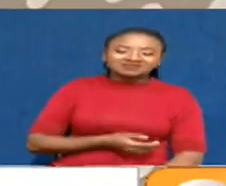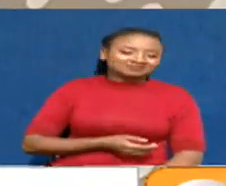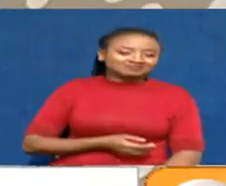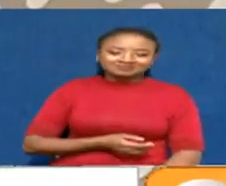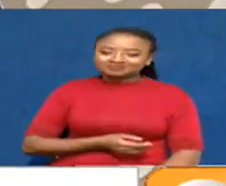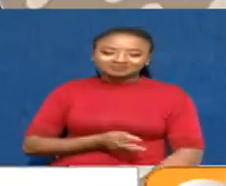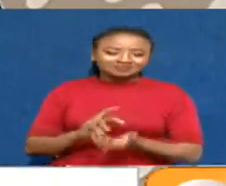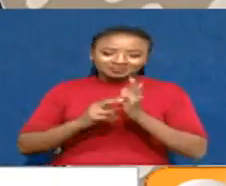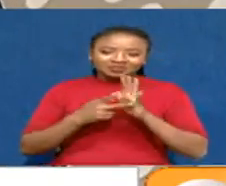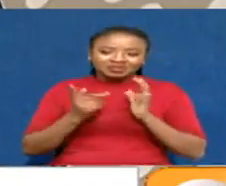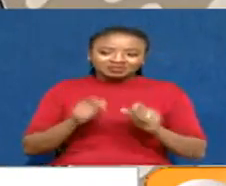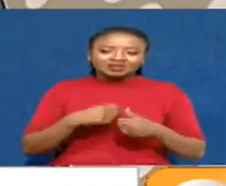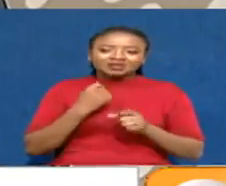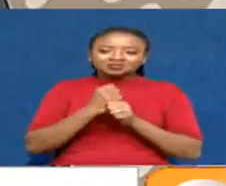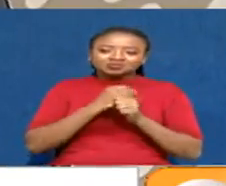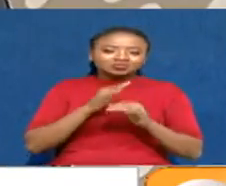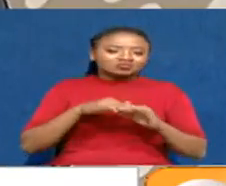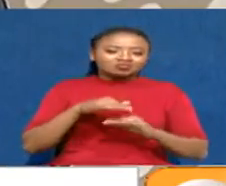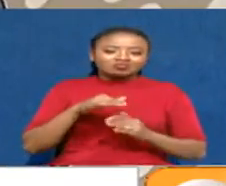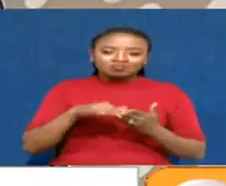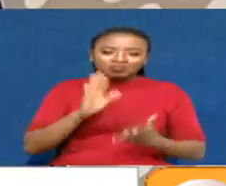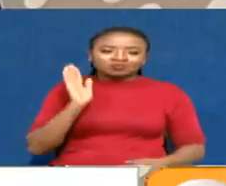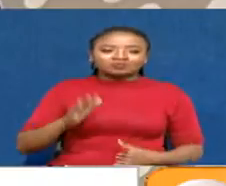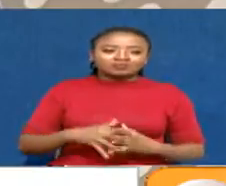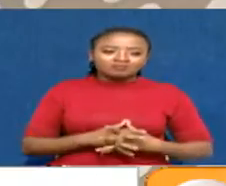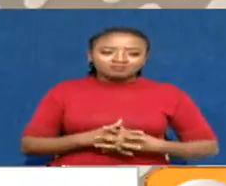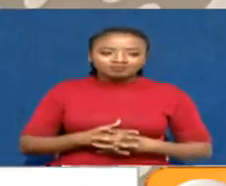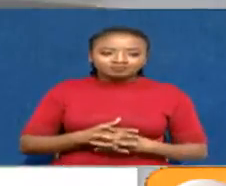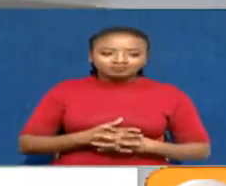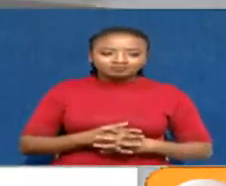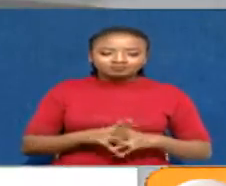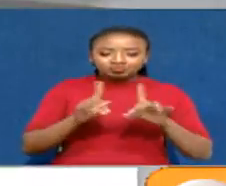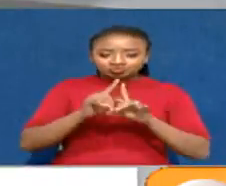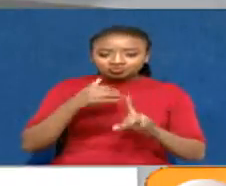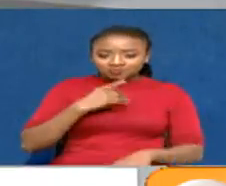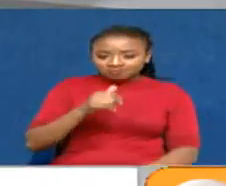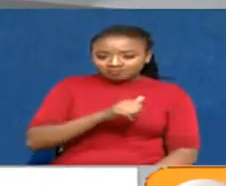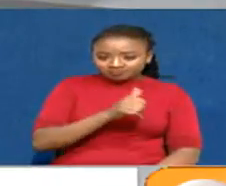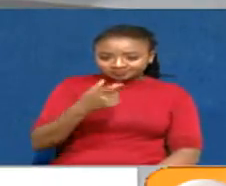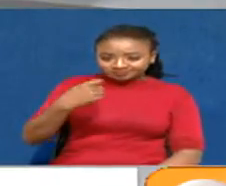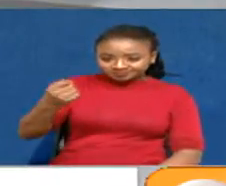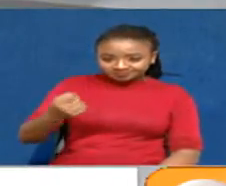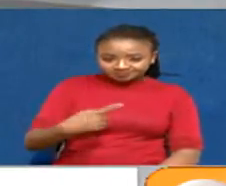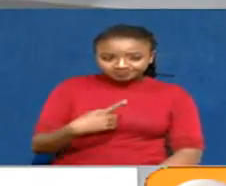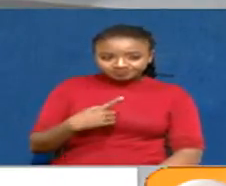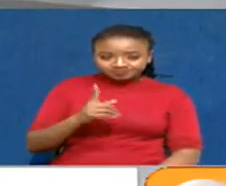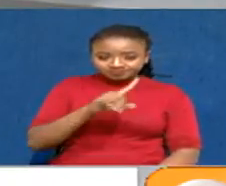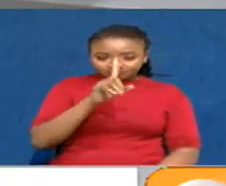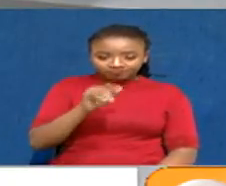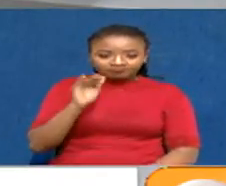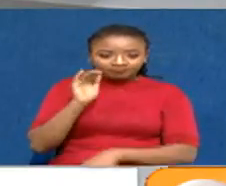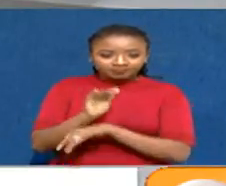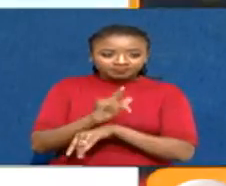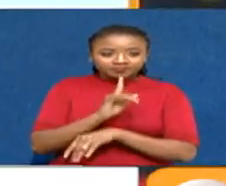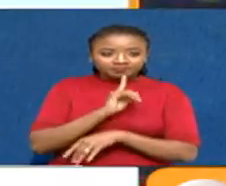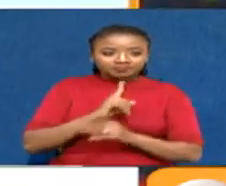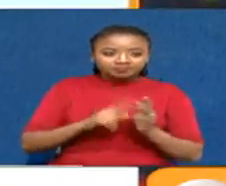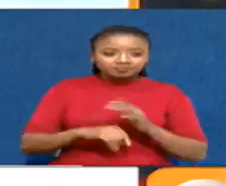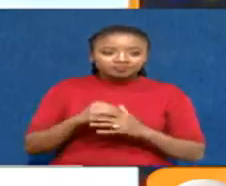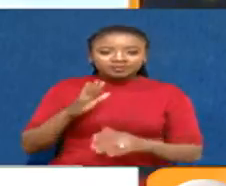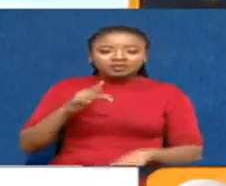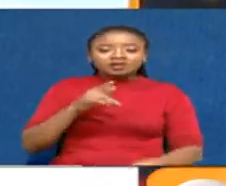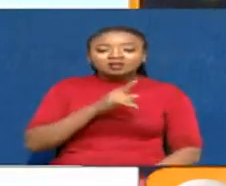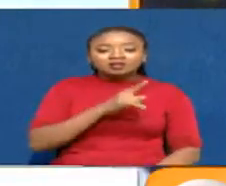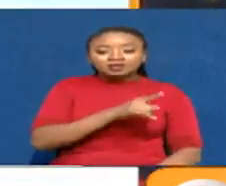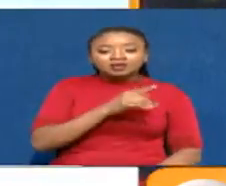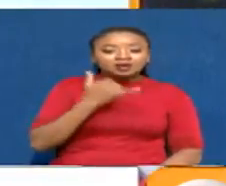anything in that extent. Okay. And I see here, Kevin, there's a question here. Someone says they called